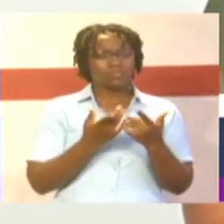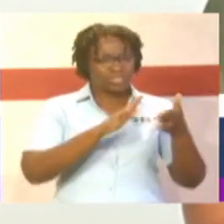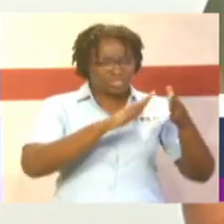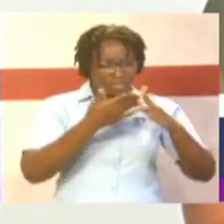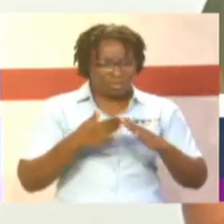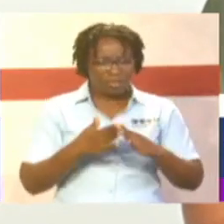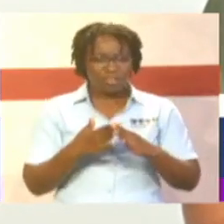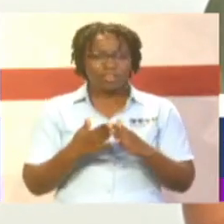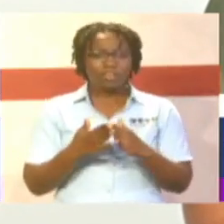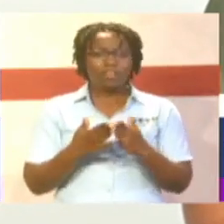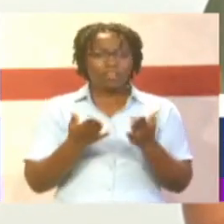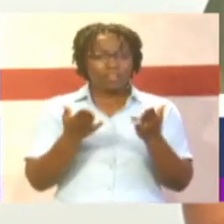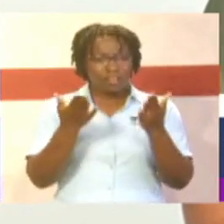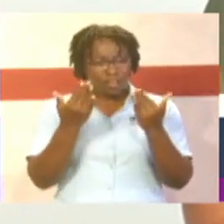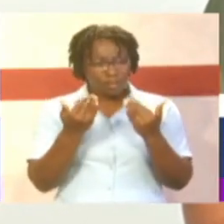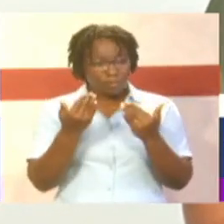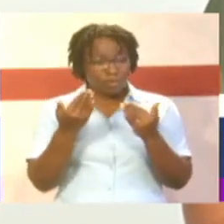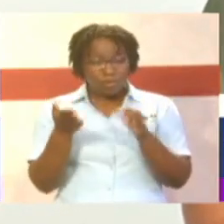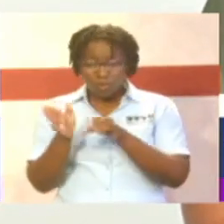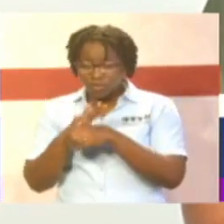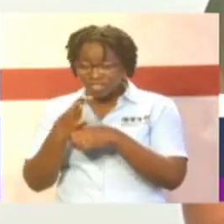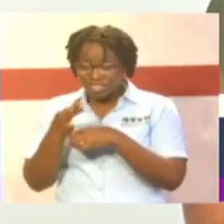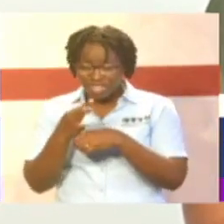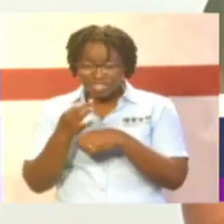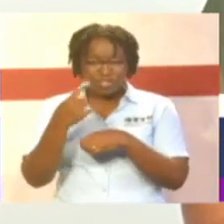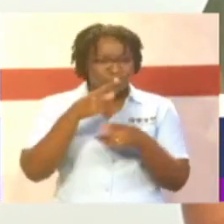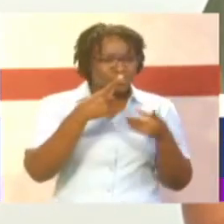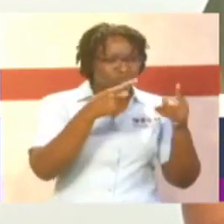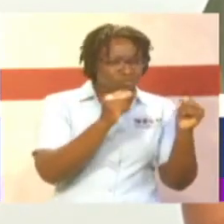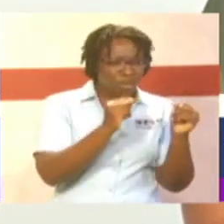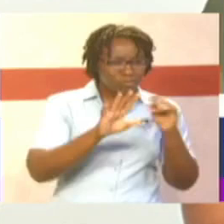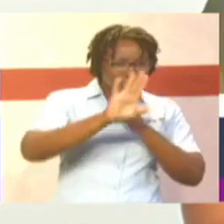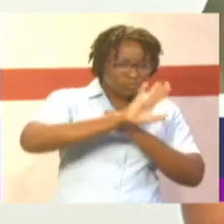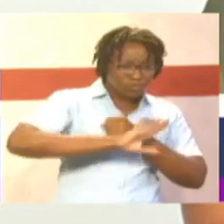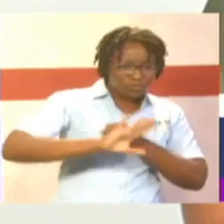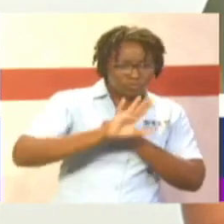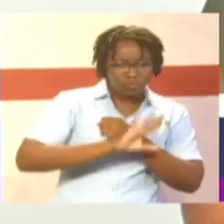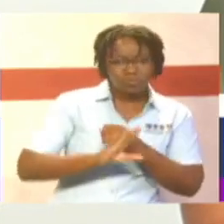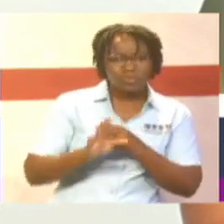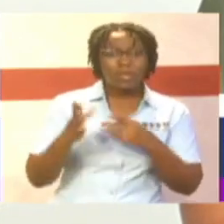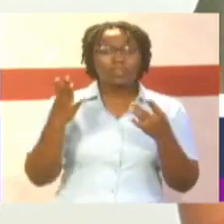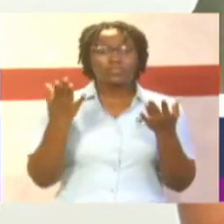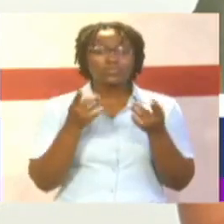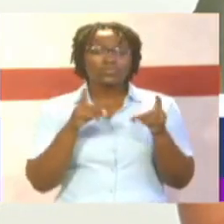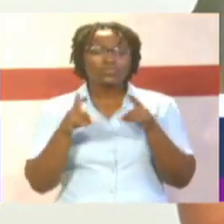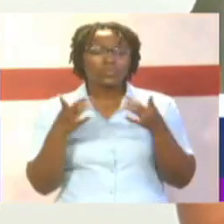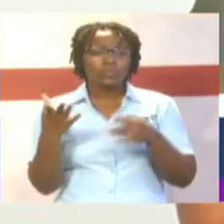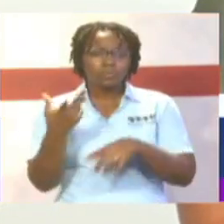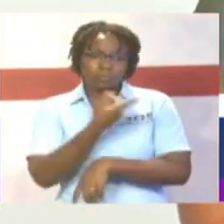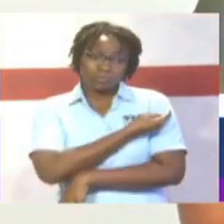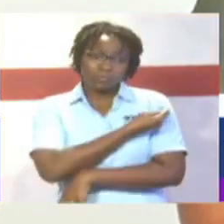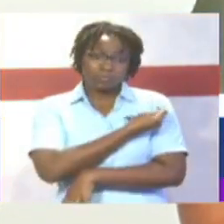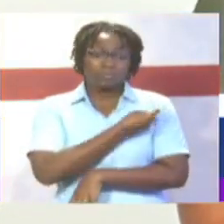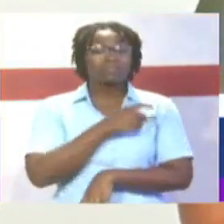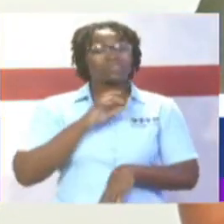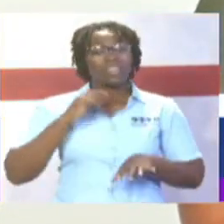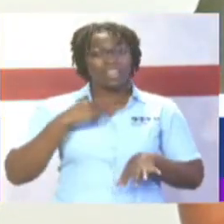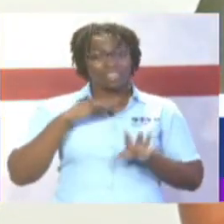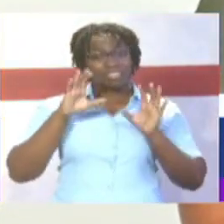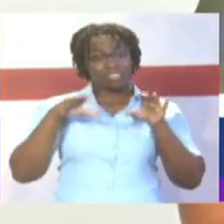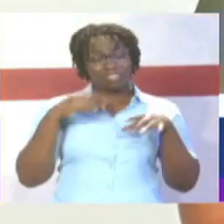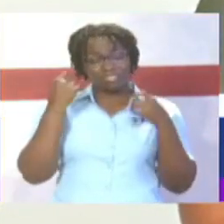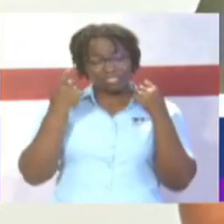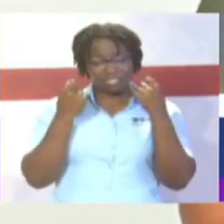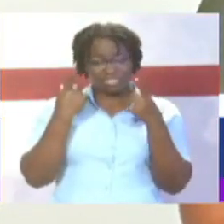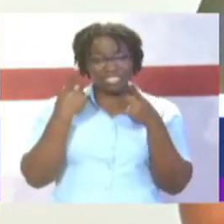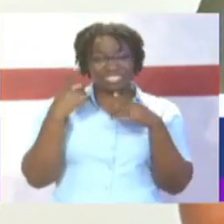COVID-19, and along with the 3 W's, add the V and get vaccinated. I can understand the fear, the